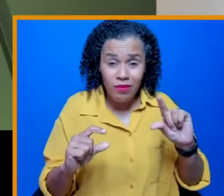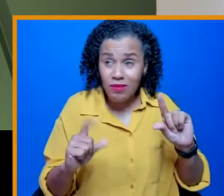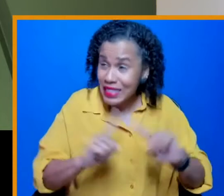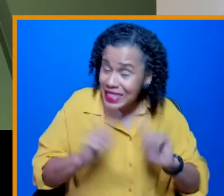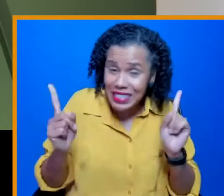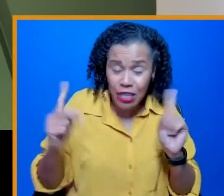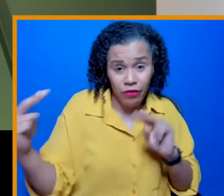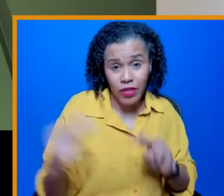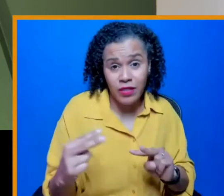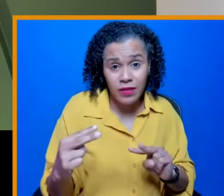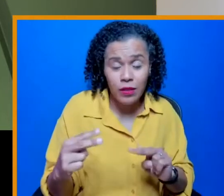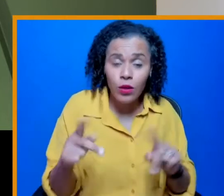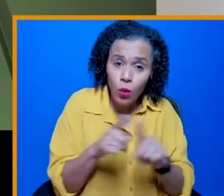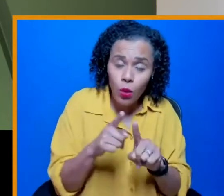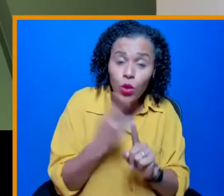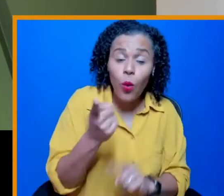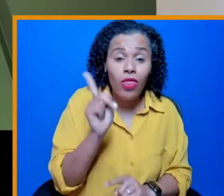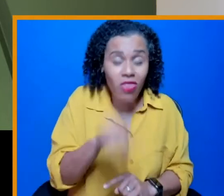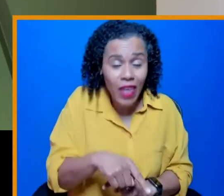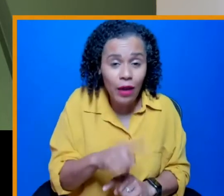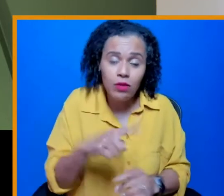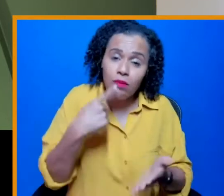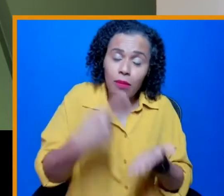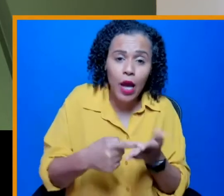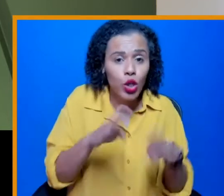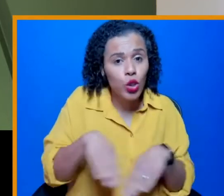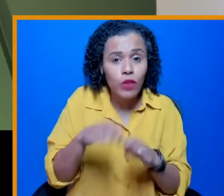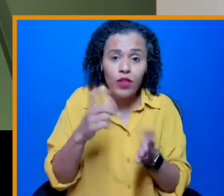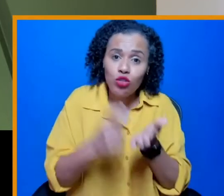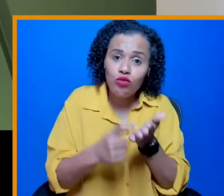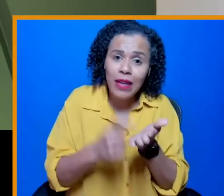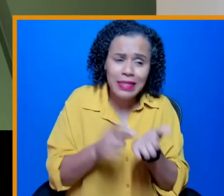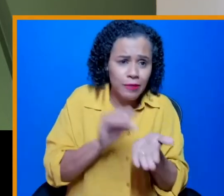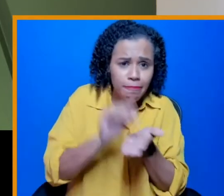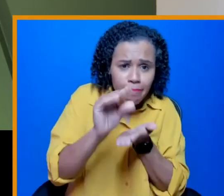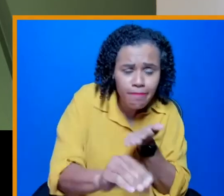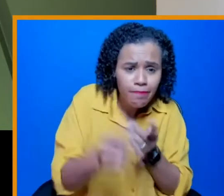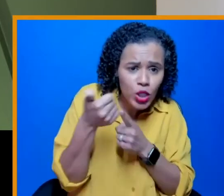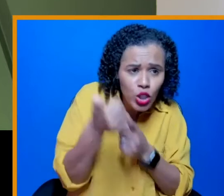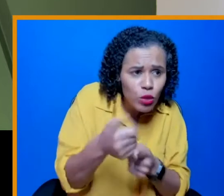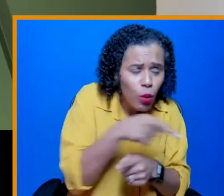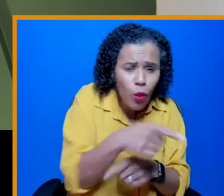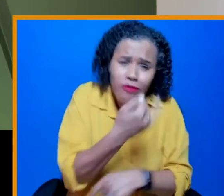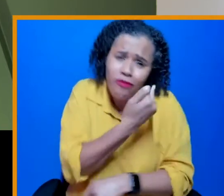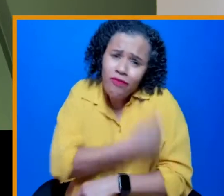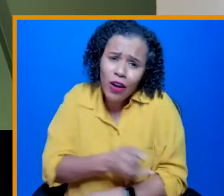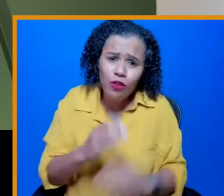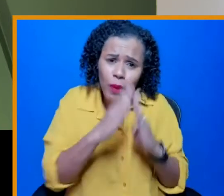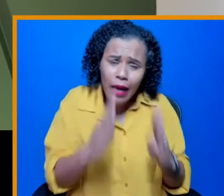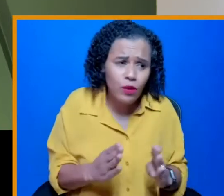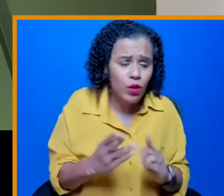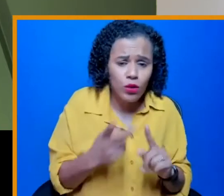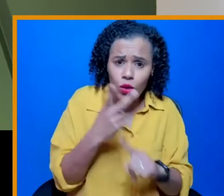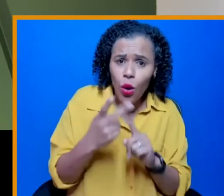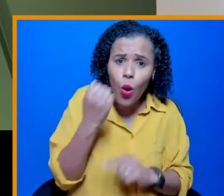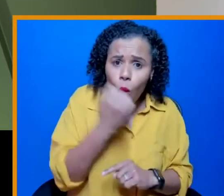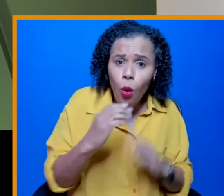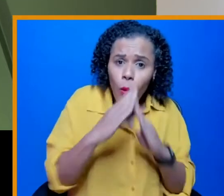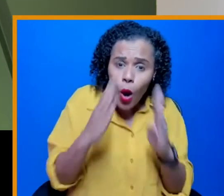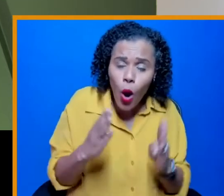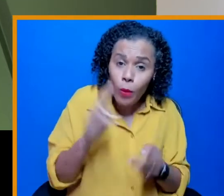reinstate the £1,000 boost to universal credit to support the most vulnerable households, get proper support. The warm home discount should be